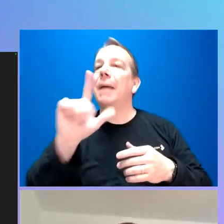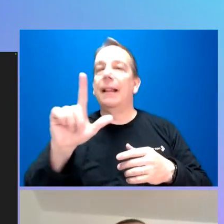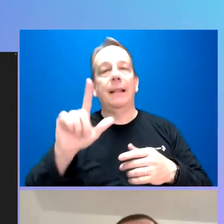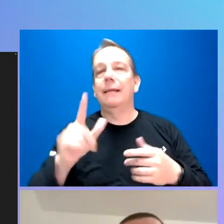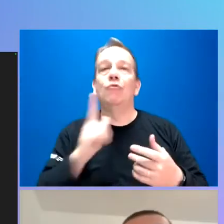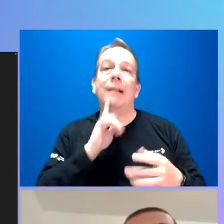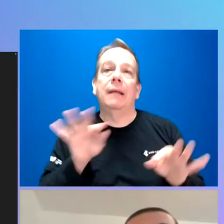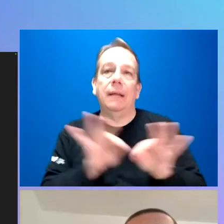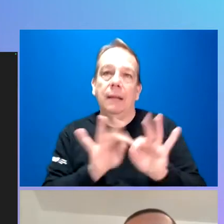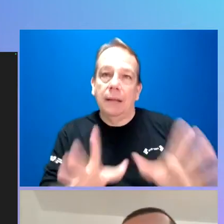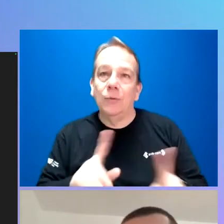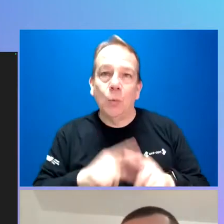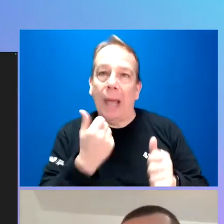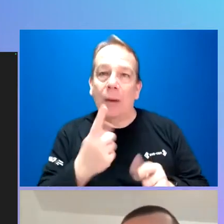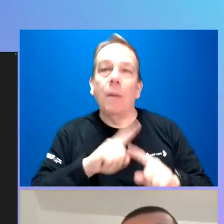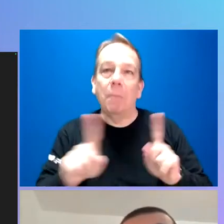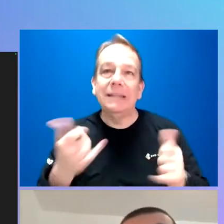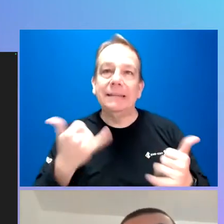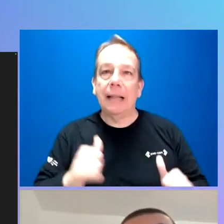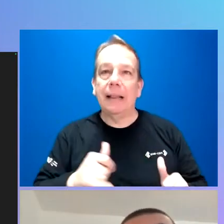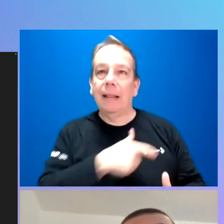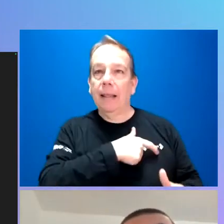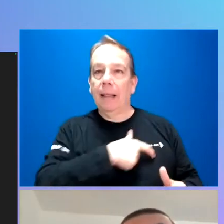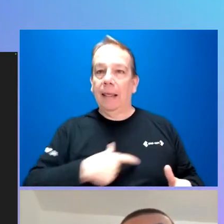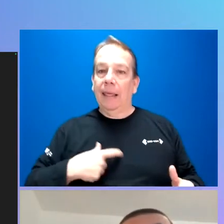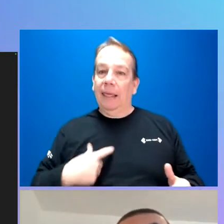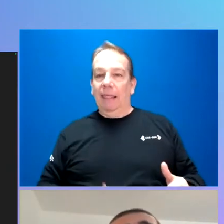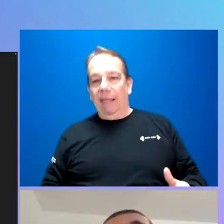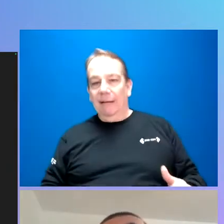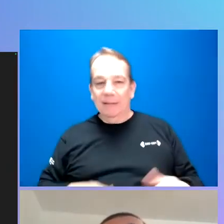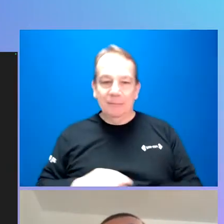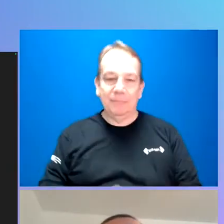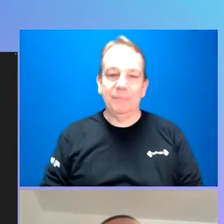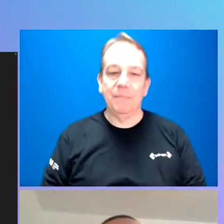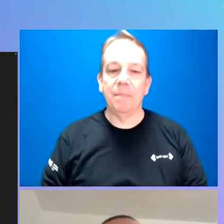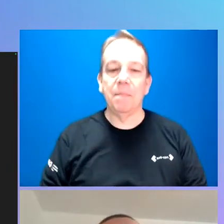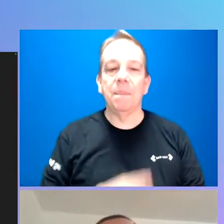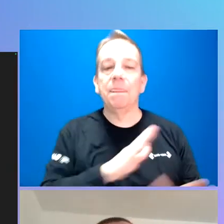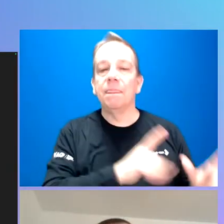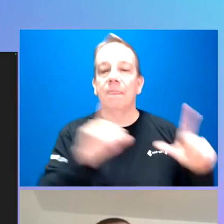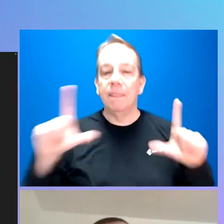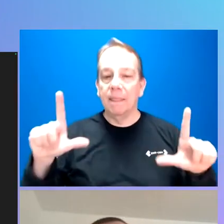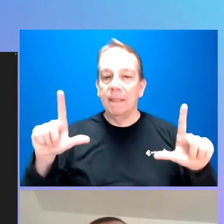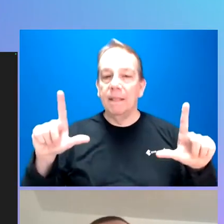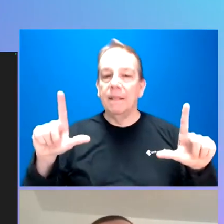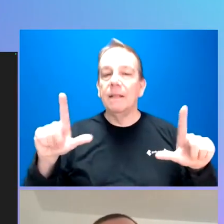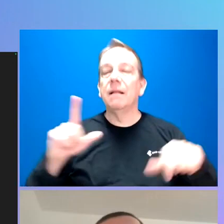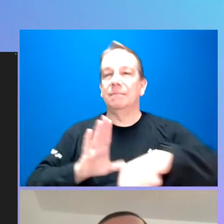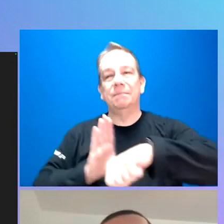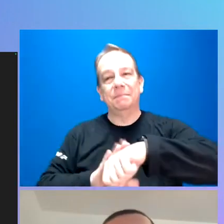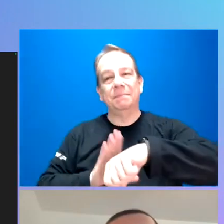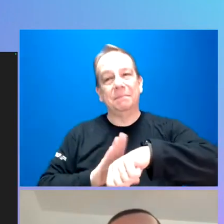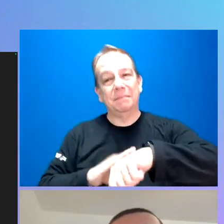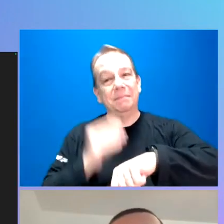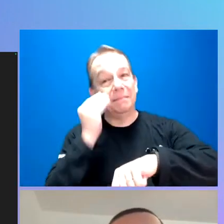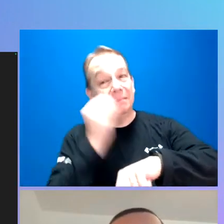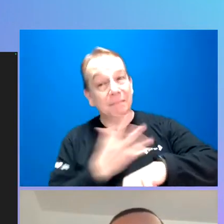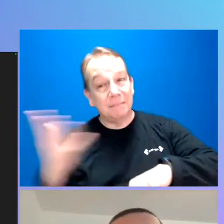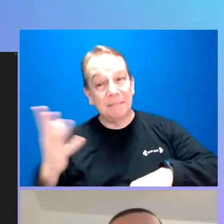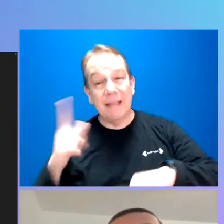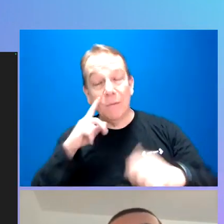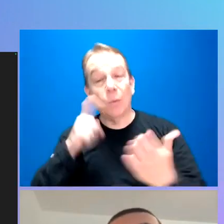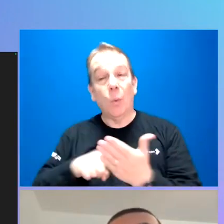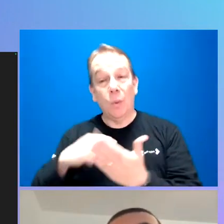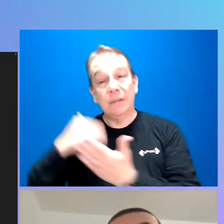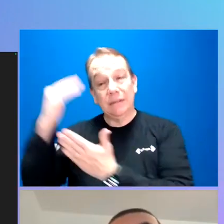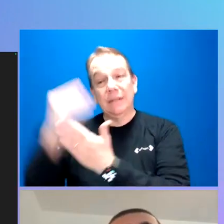anyone. The next piece of business here that I need to cover is the content warning. You would have seen in the listing for my talk,